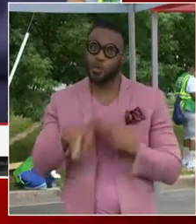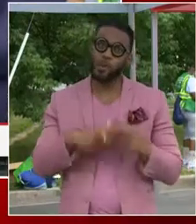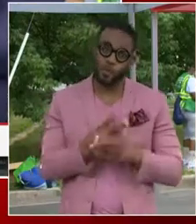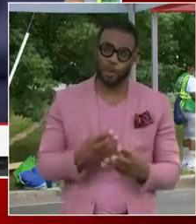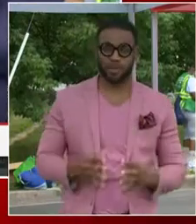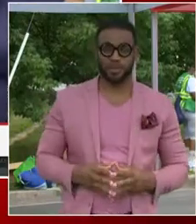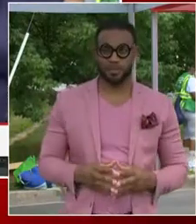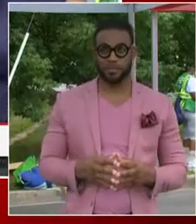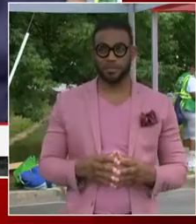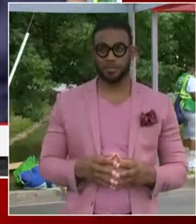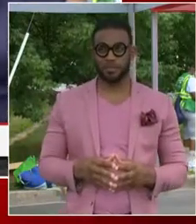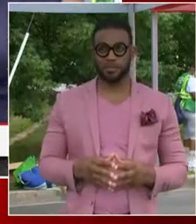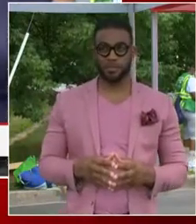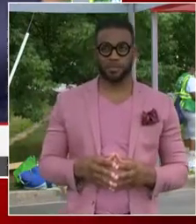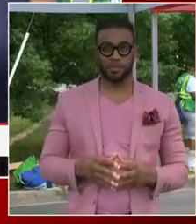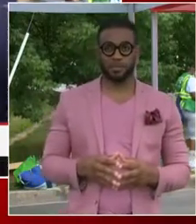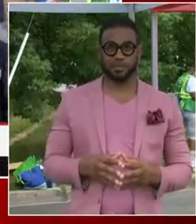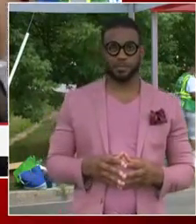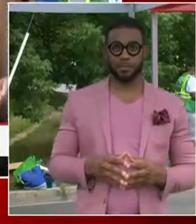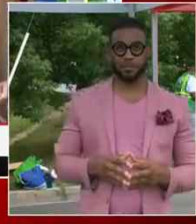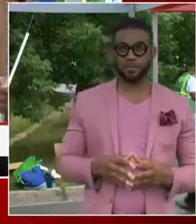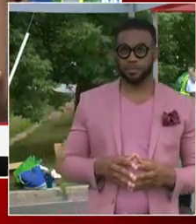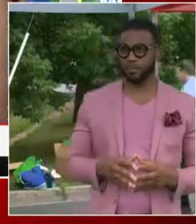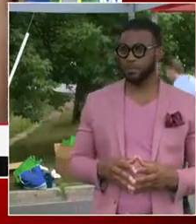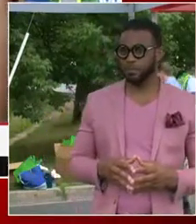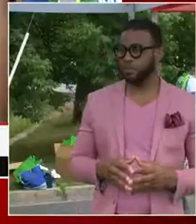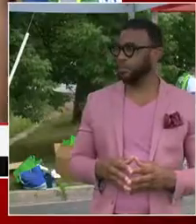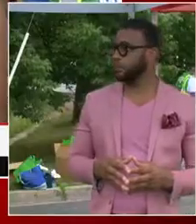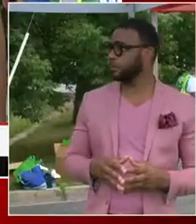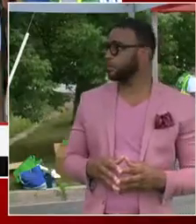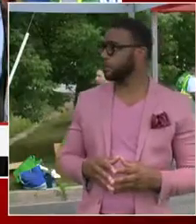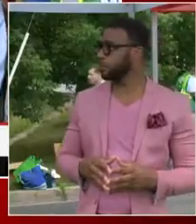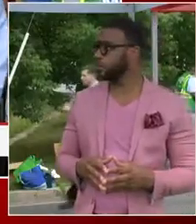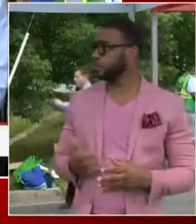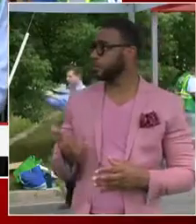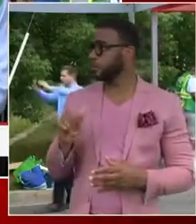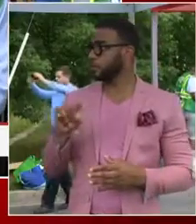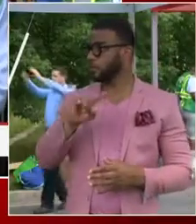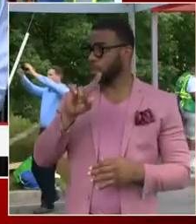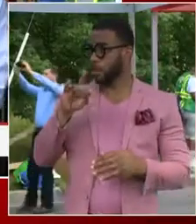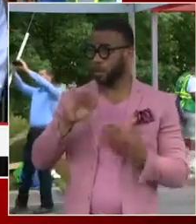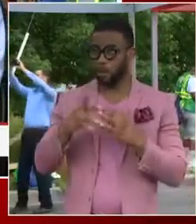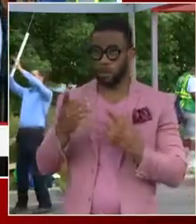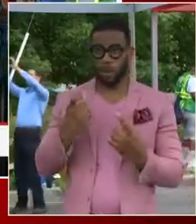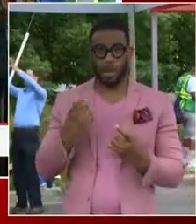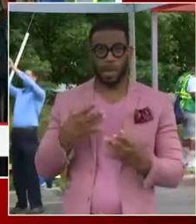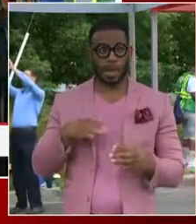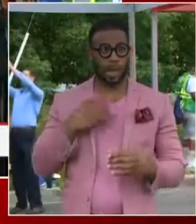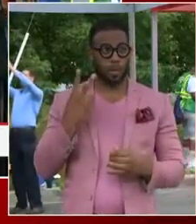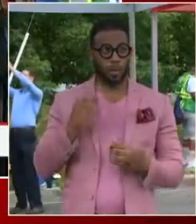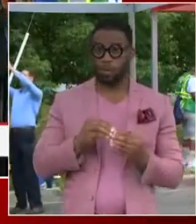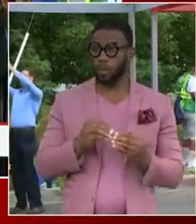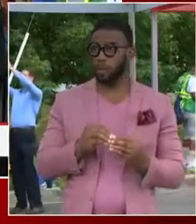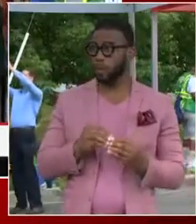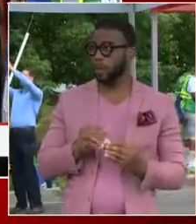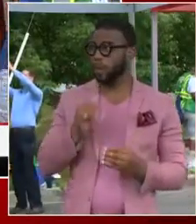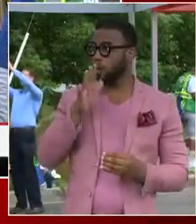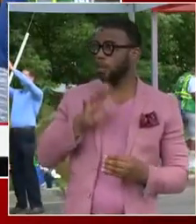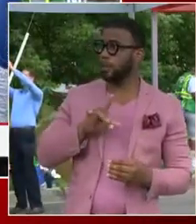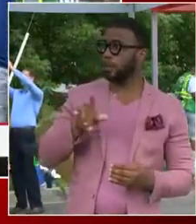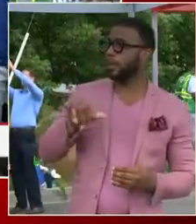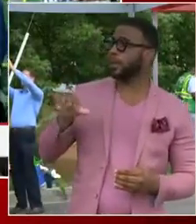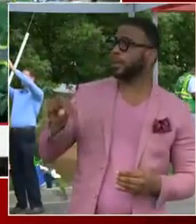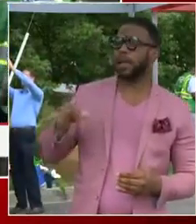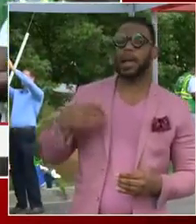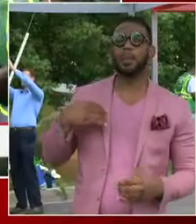setting. That's a nice question. Thank you. Any other community questions? I can take a couple more. Yes, ma'am. Yes,